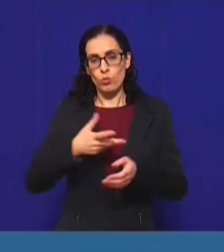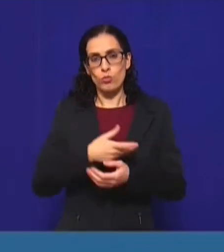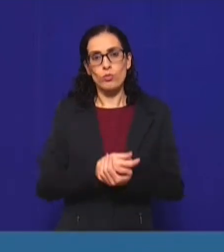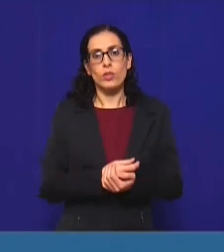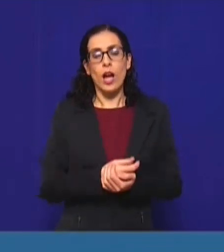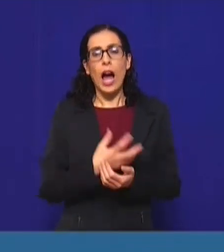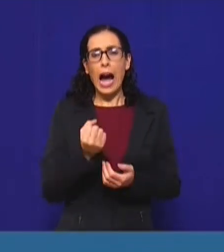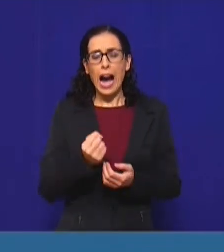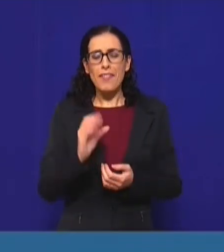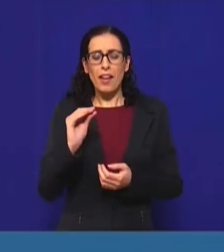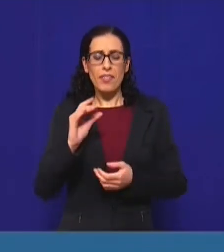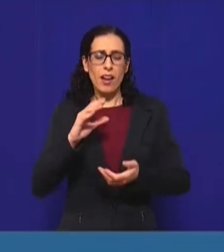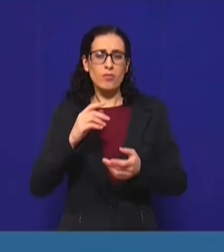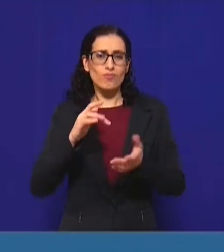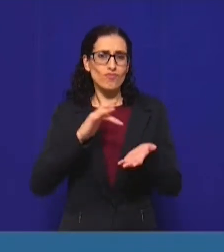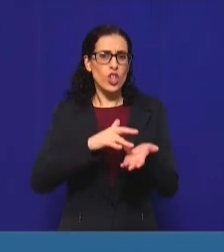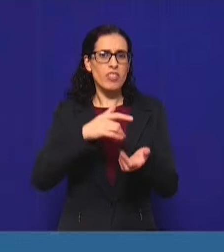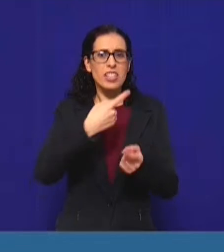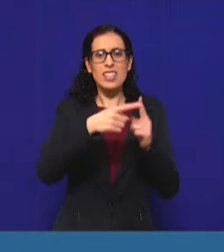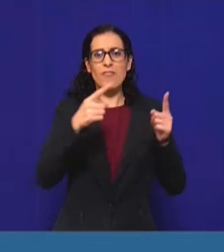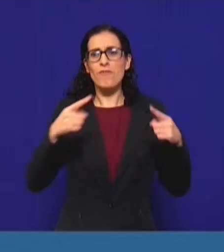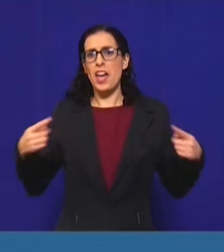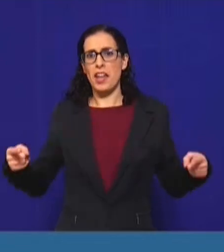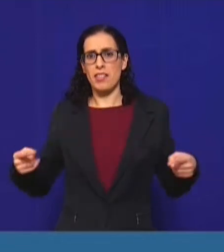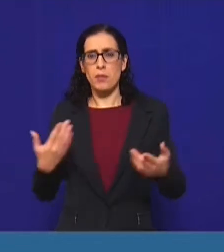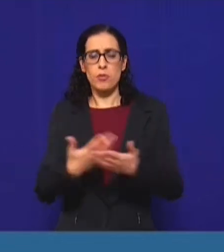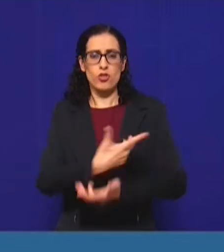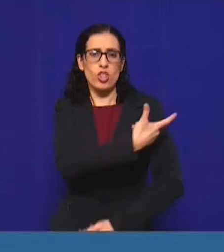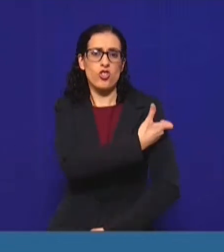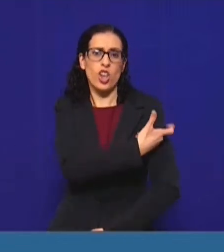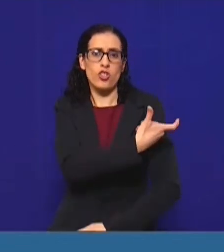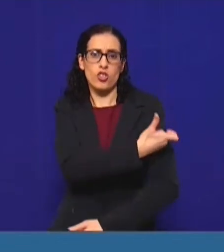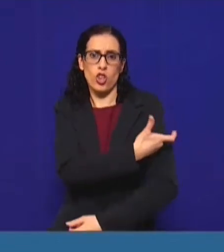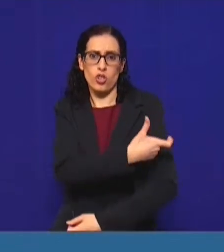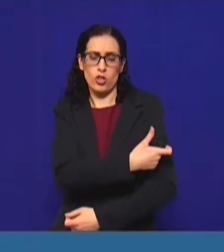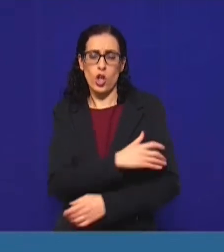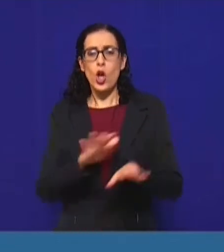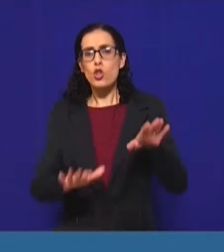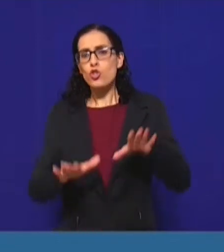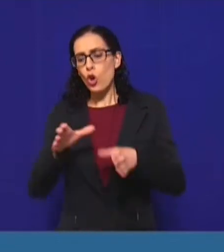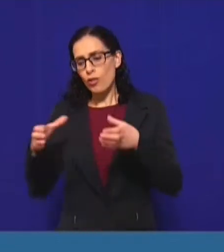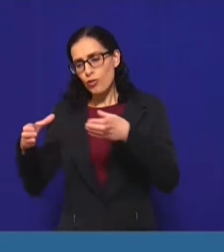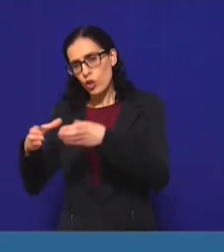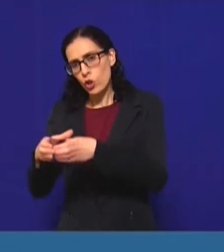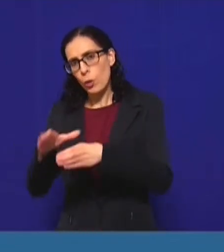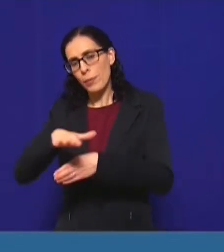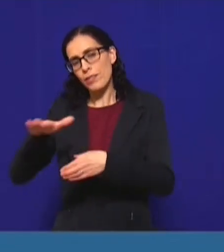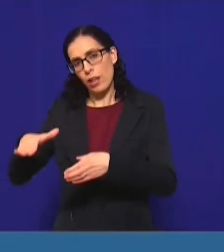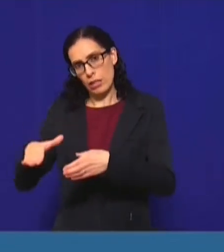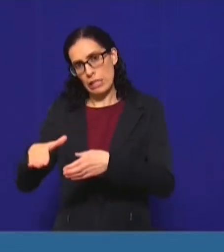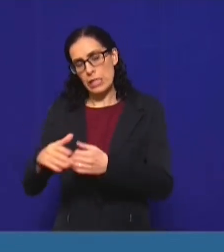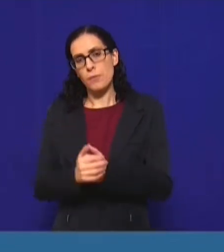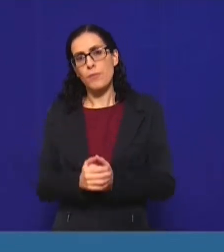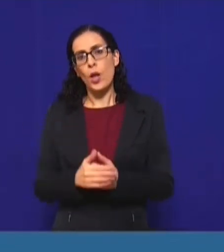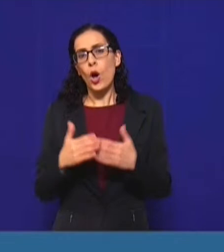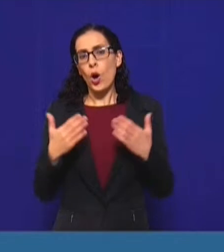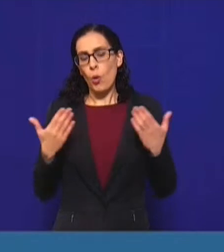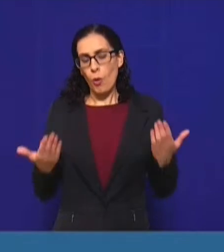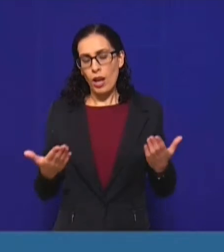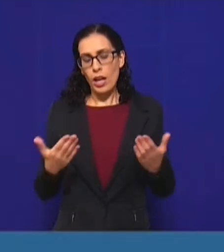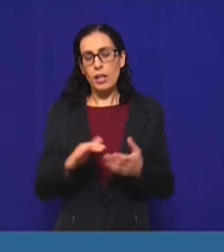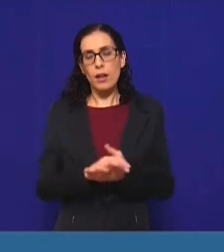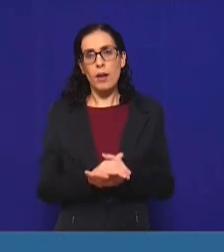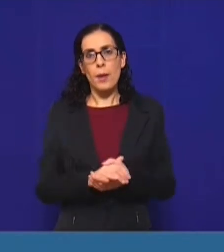diversi ċentri fejn qegħdin nagħtu t-tilqim. U kull ċentri qegħdin niffukaw skont il-gruppi ta' nies li aħna qegħdin inlaqmu. U allura bekk